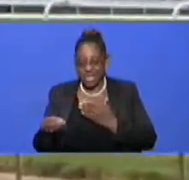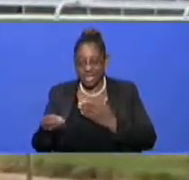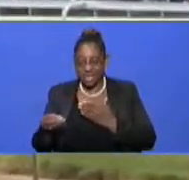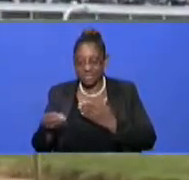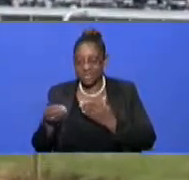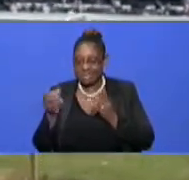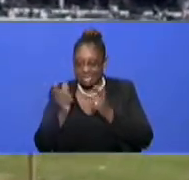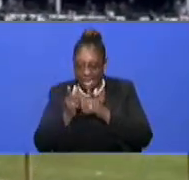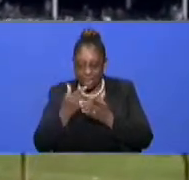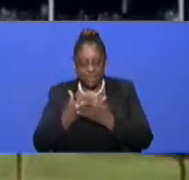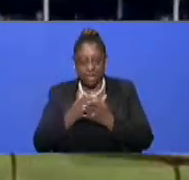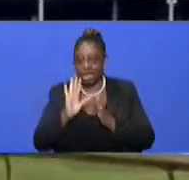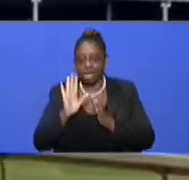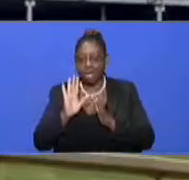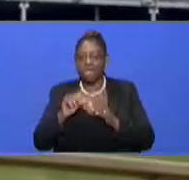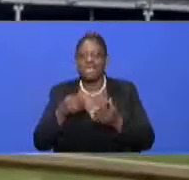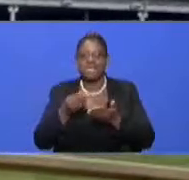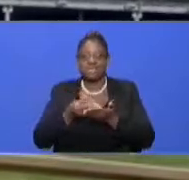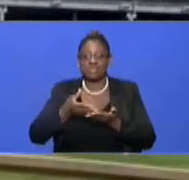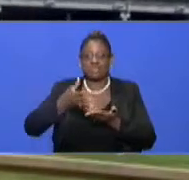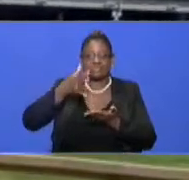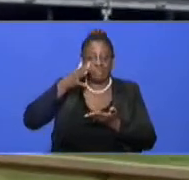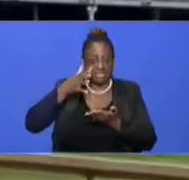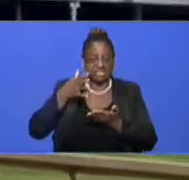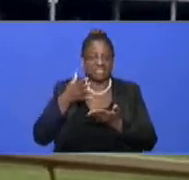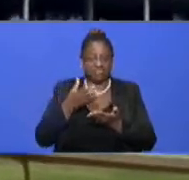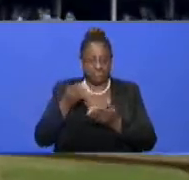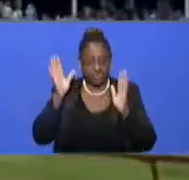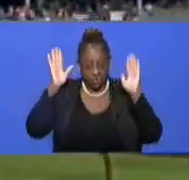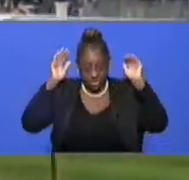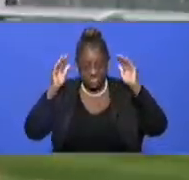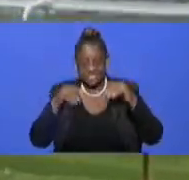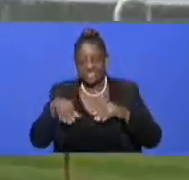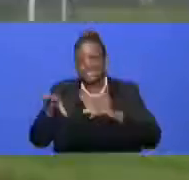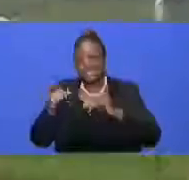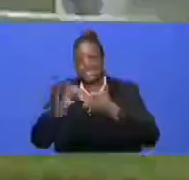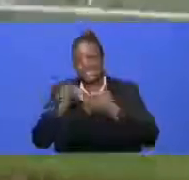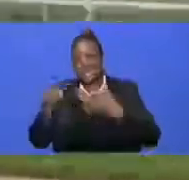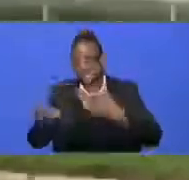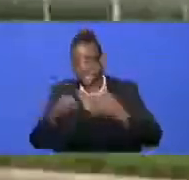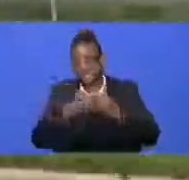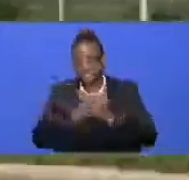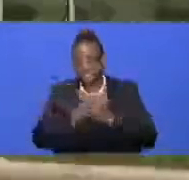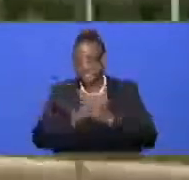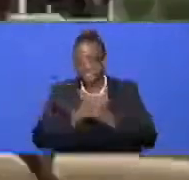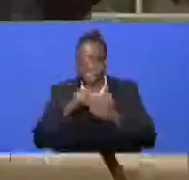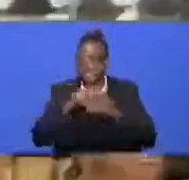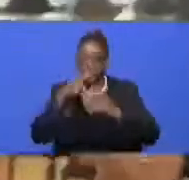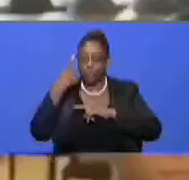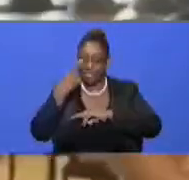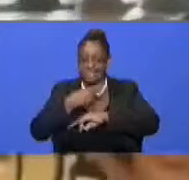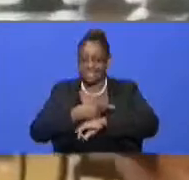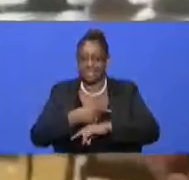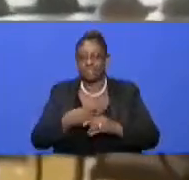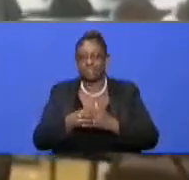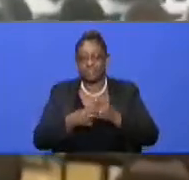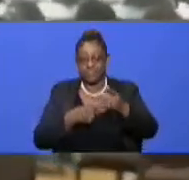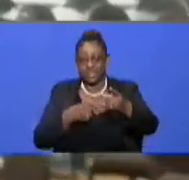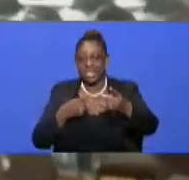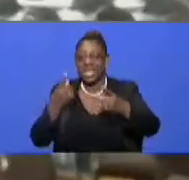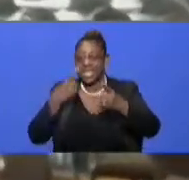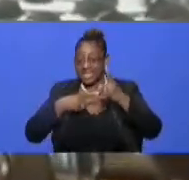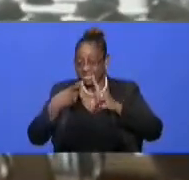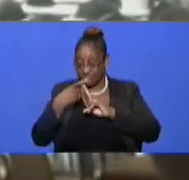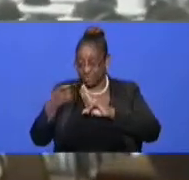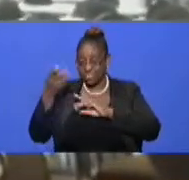sport where there are not much participants of his color, DeMeritt just takes it in stride. I come from the